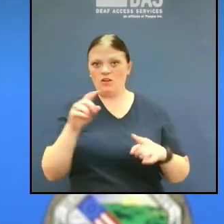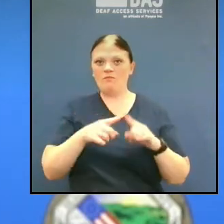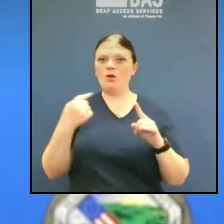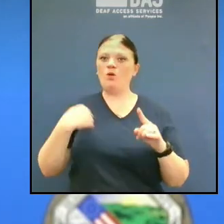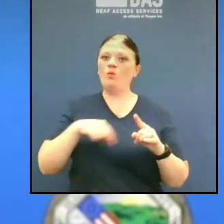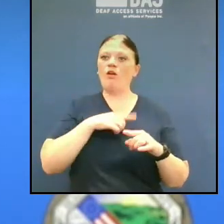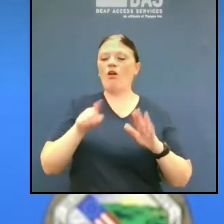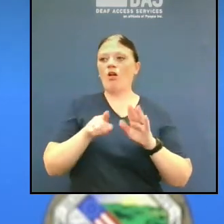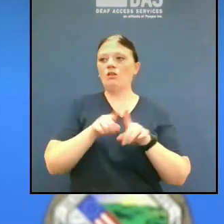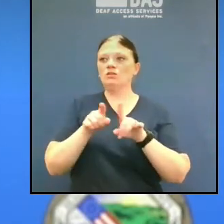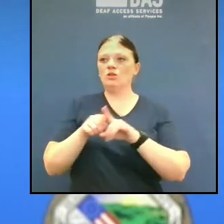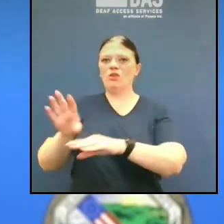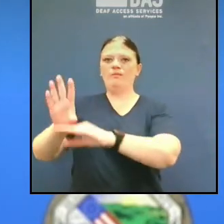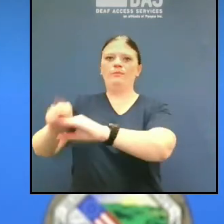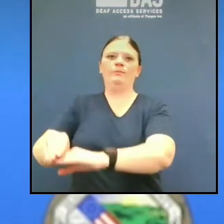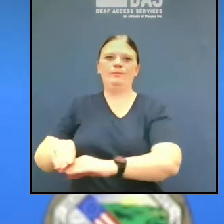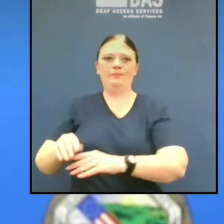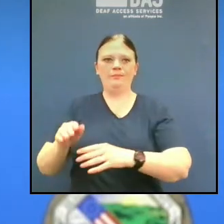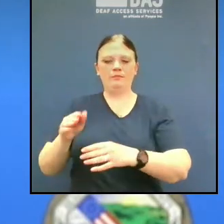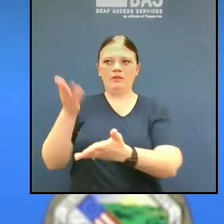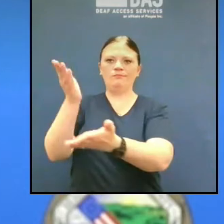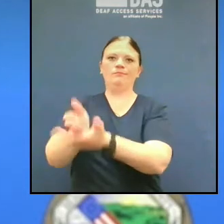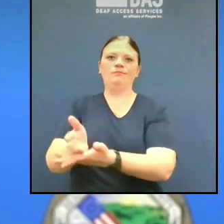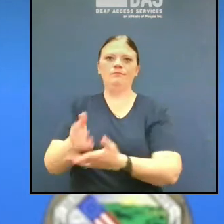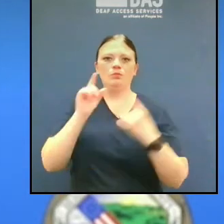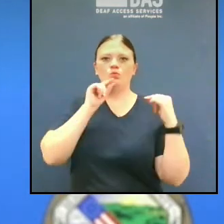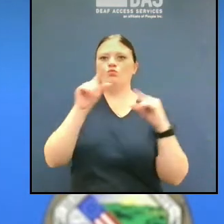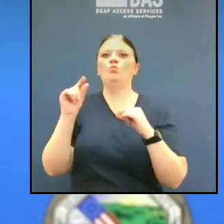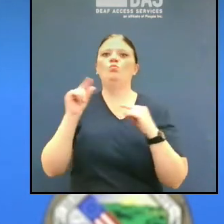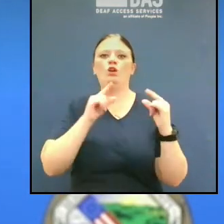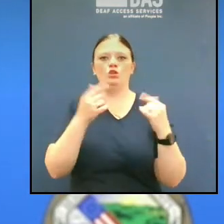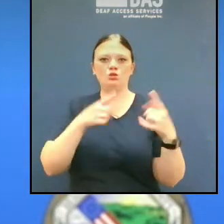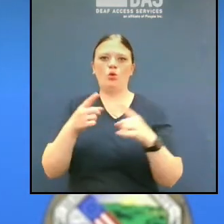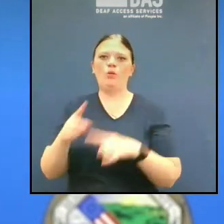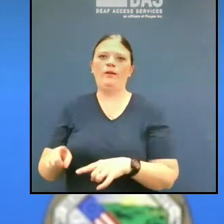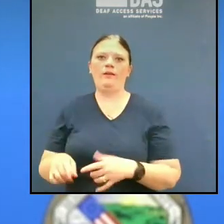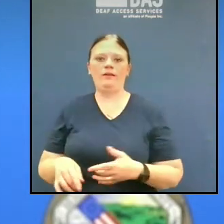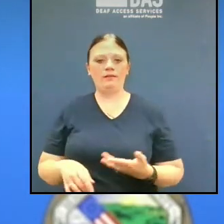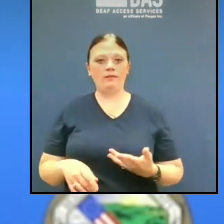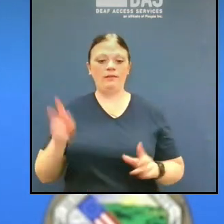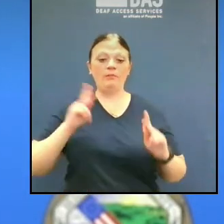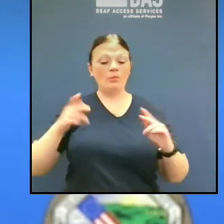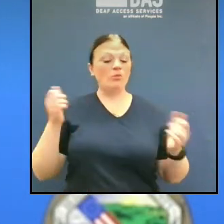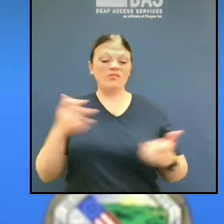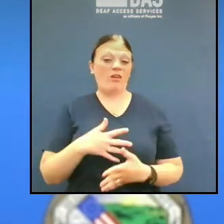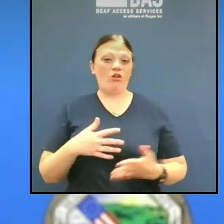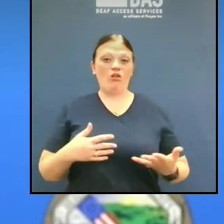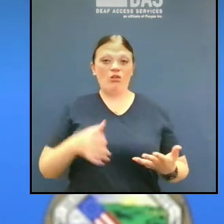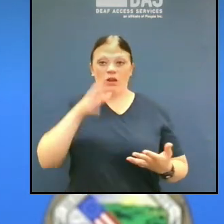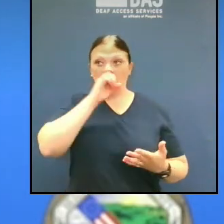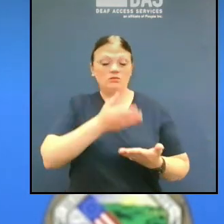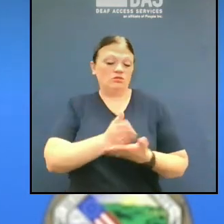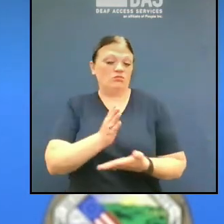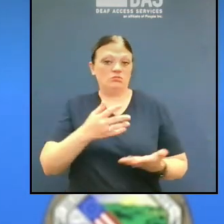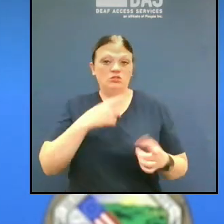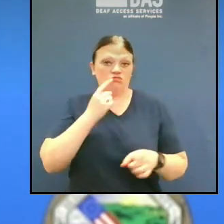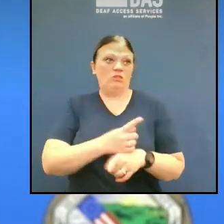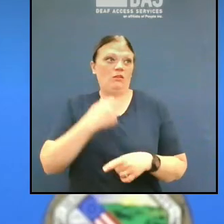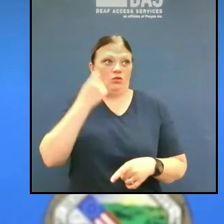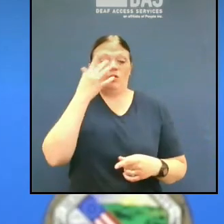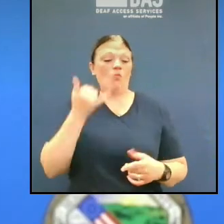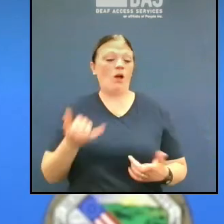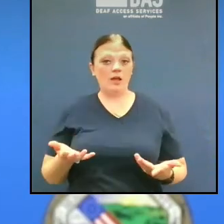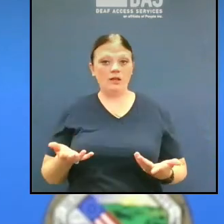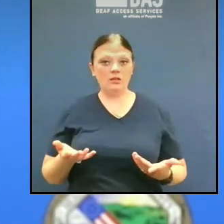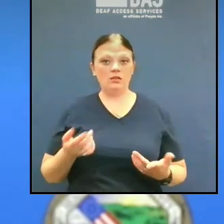down, so to speak, a lot of the social media rumors that were out there. People were scared, I guess rightly so. I understand why.